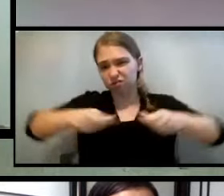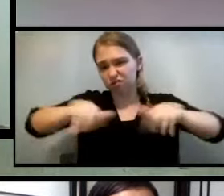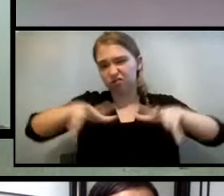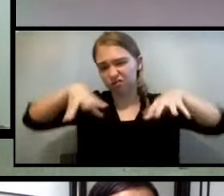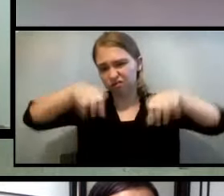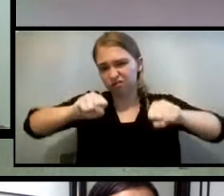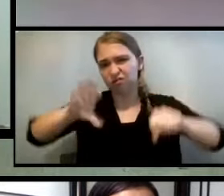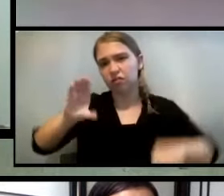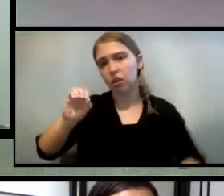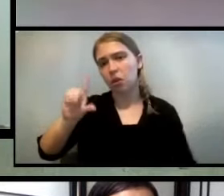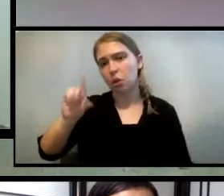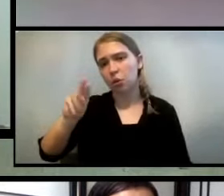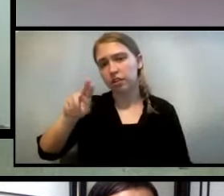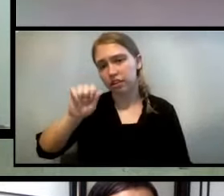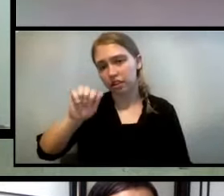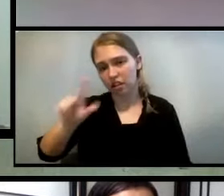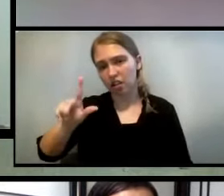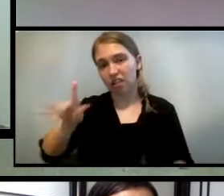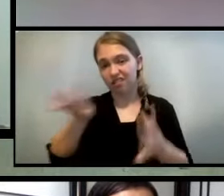of